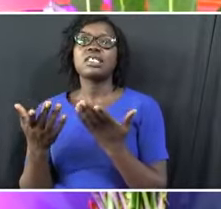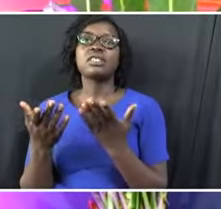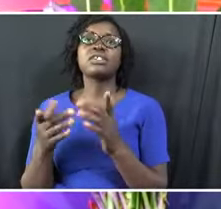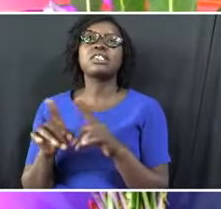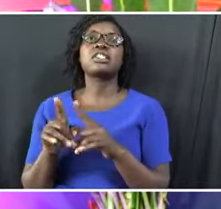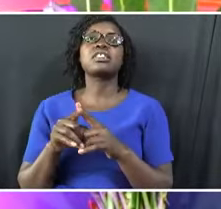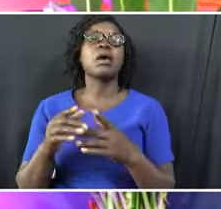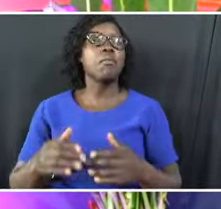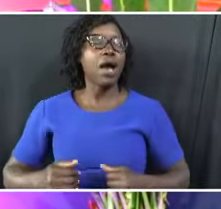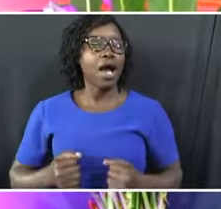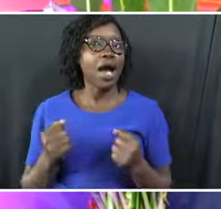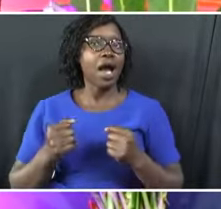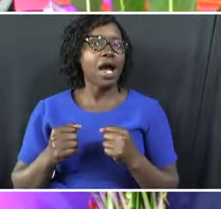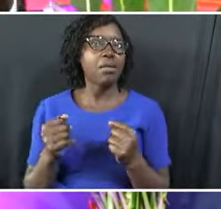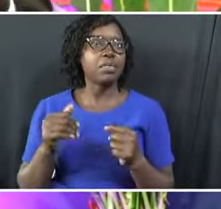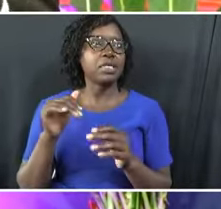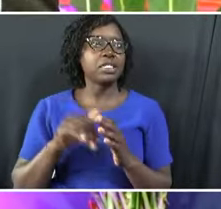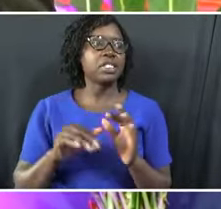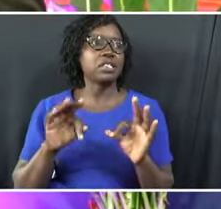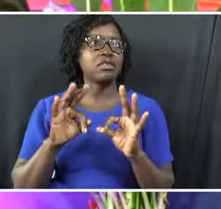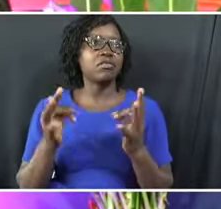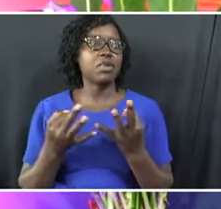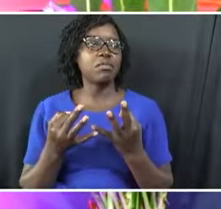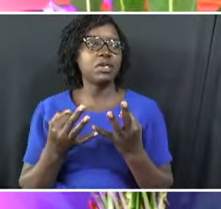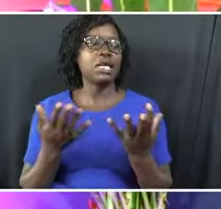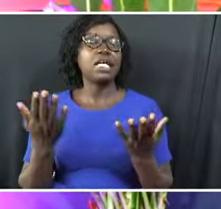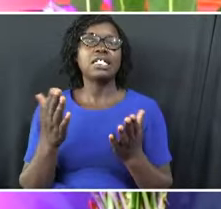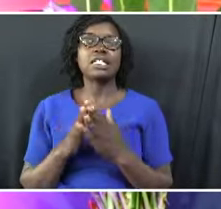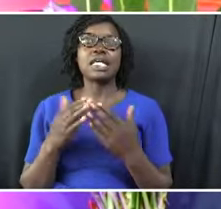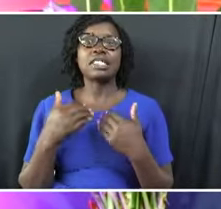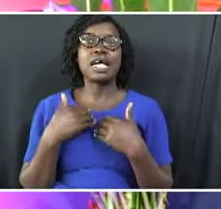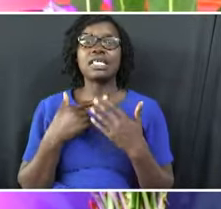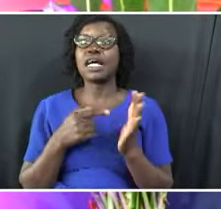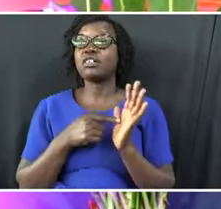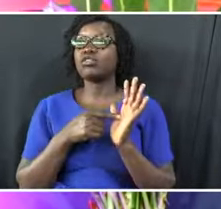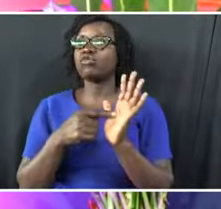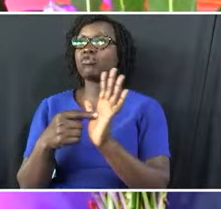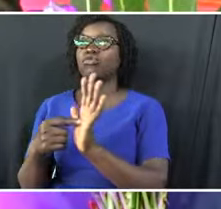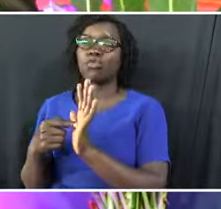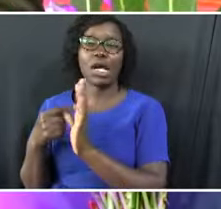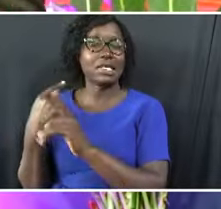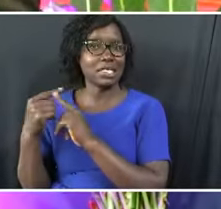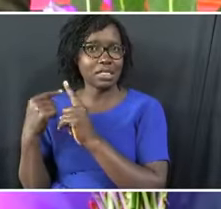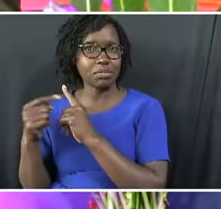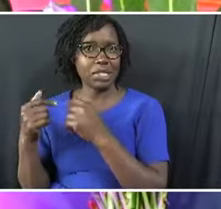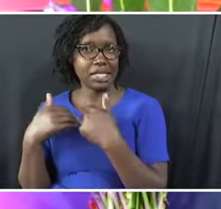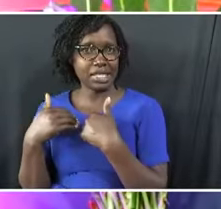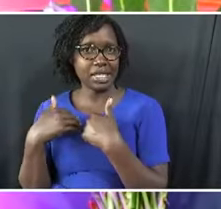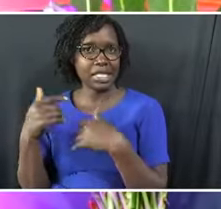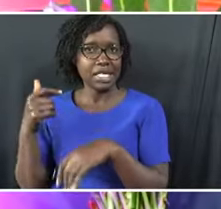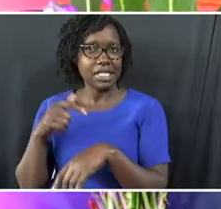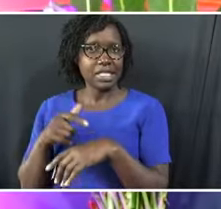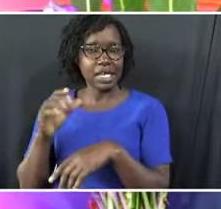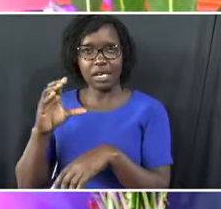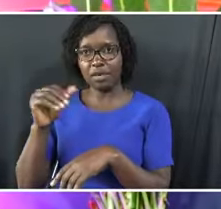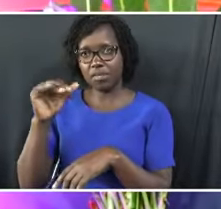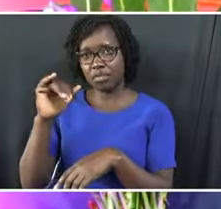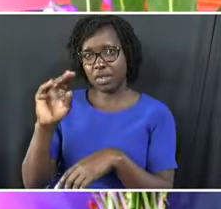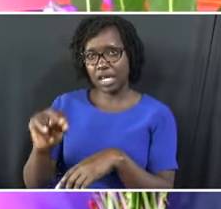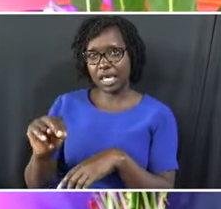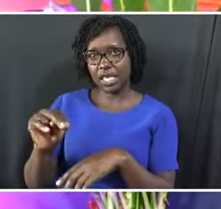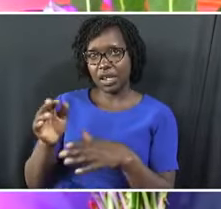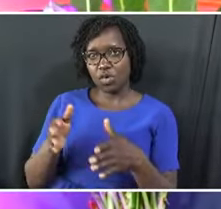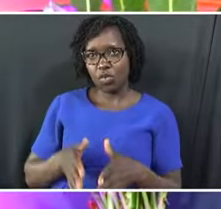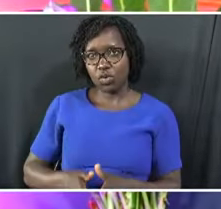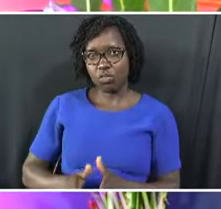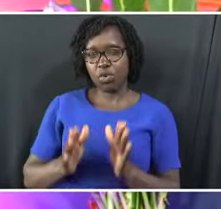same happiness that this family exhibited or experienced when Cain was born to